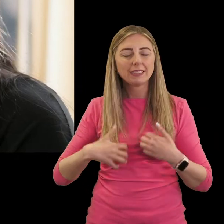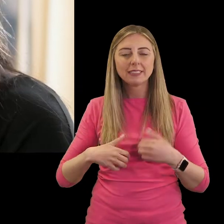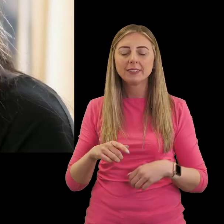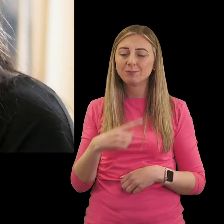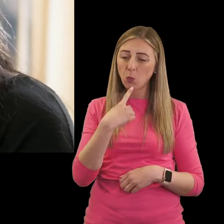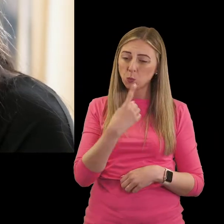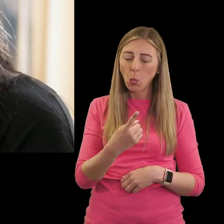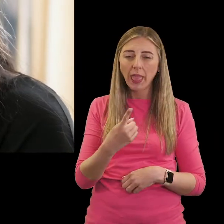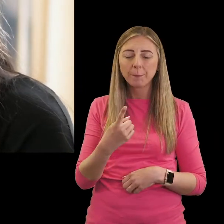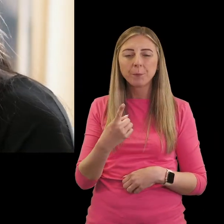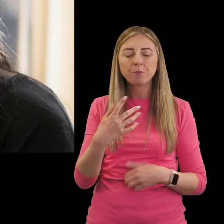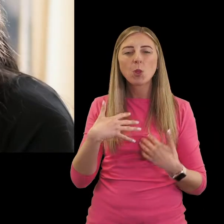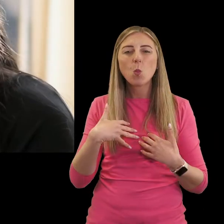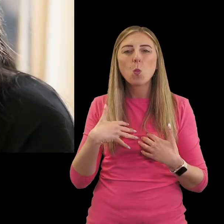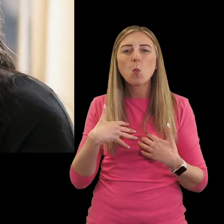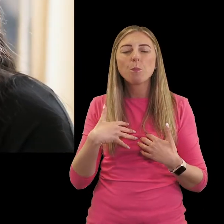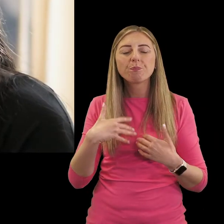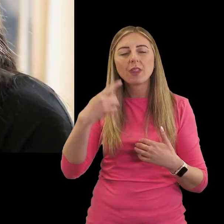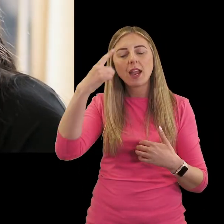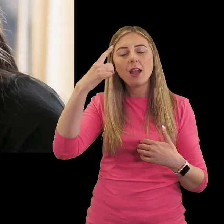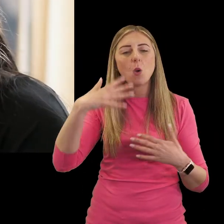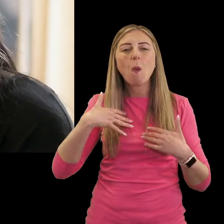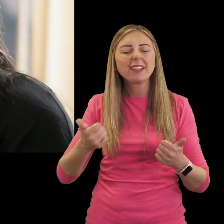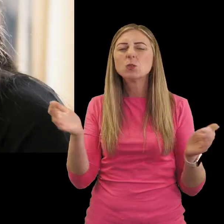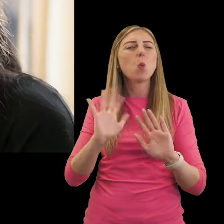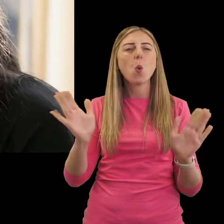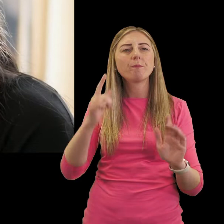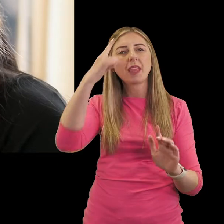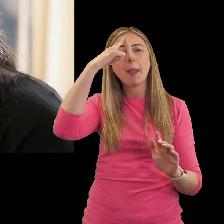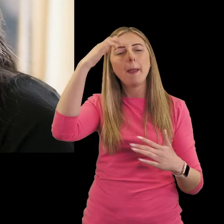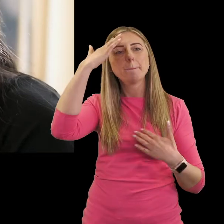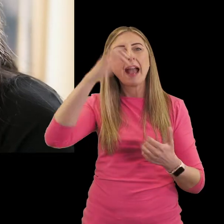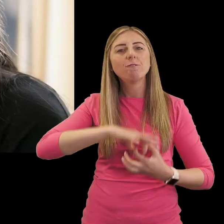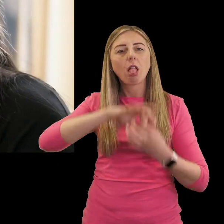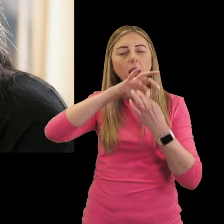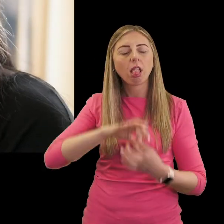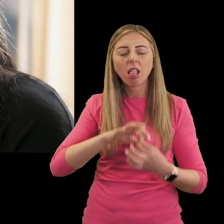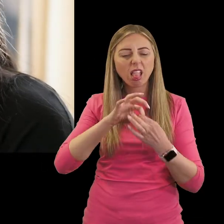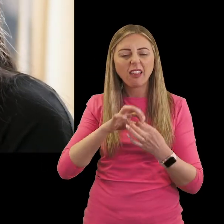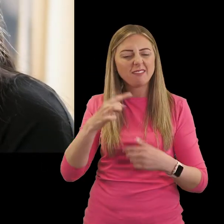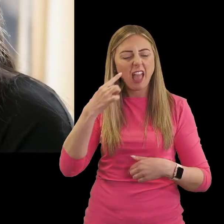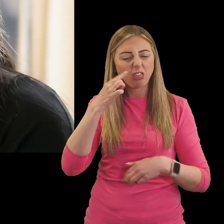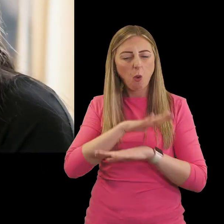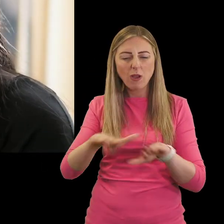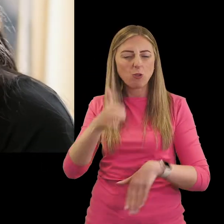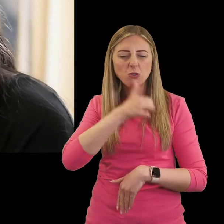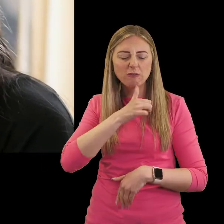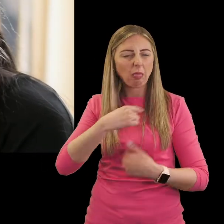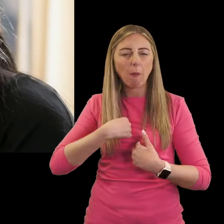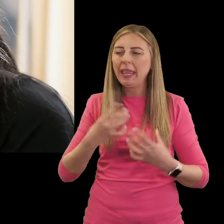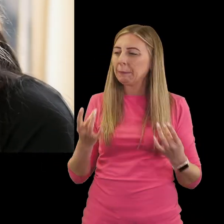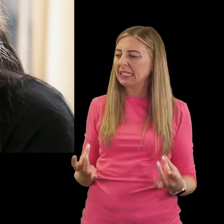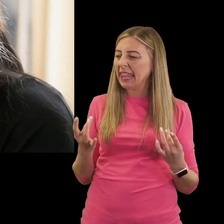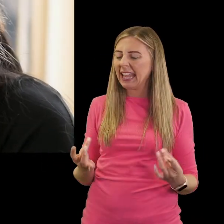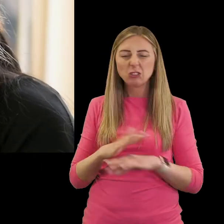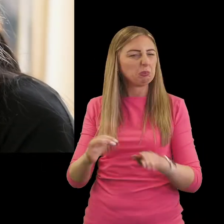find mindfulness, not wellness. I didn't find mindfulness to be particularly effective as a meditation